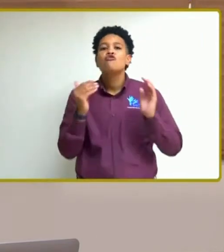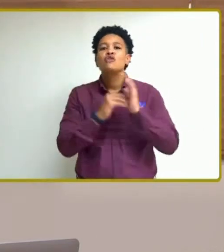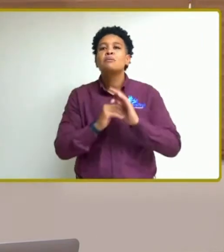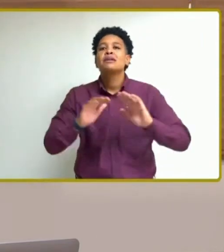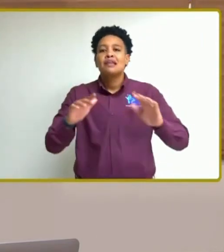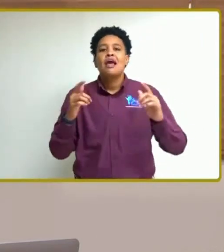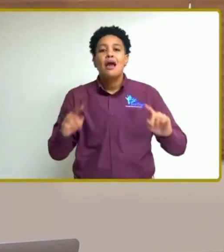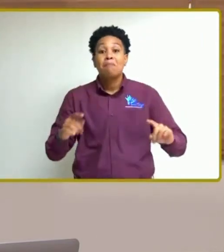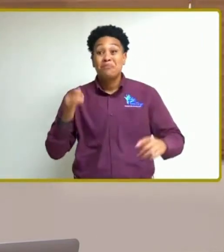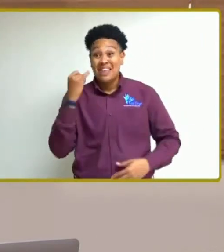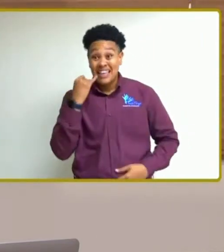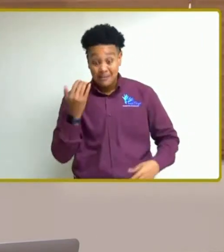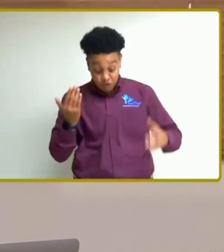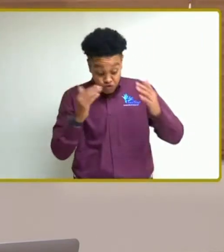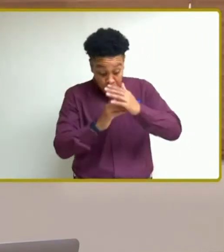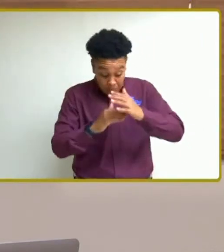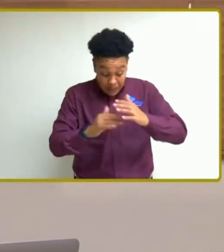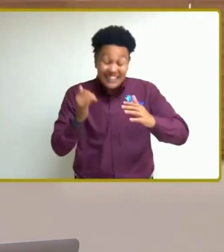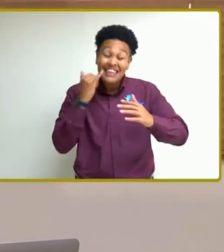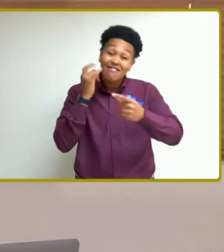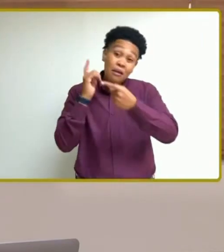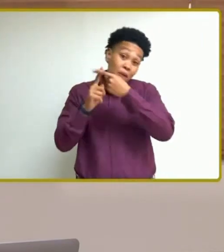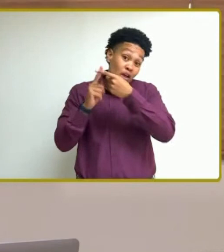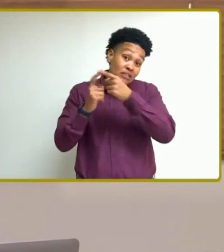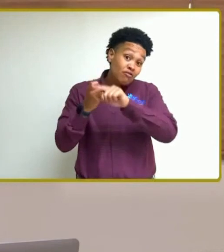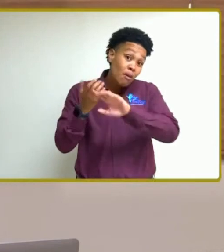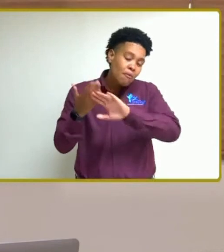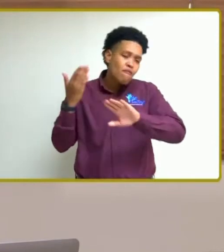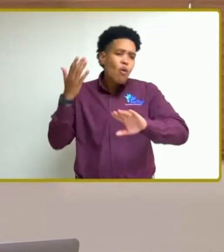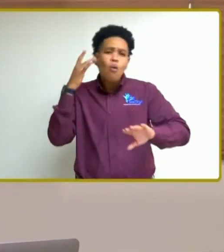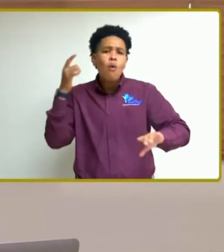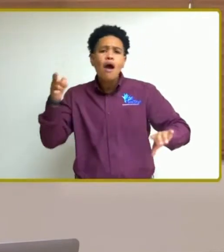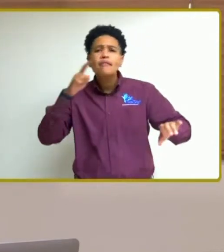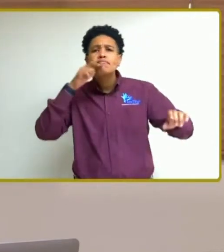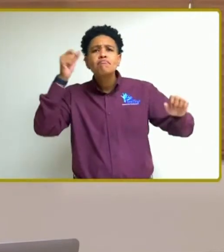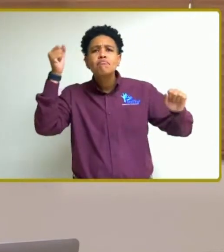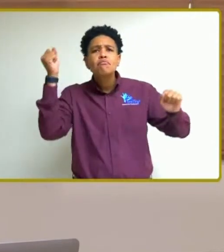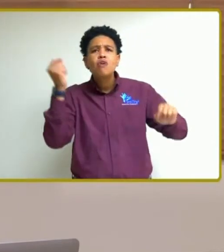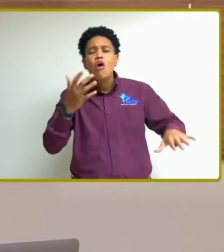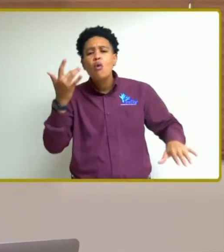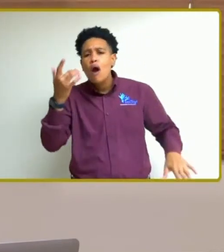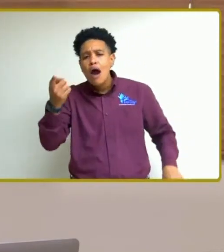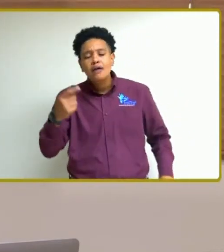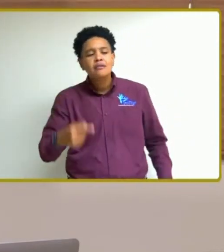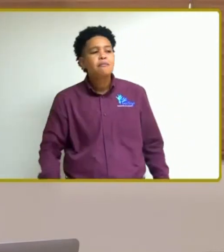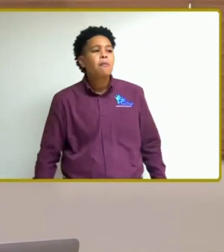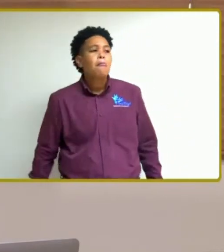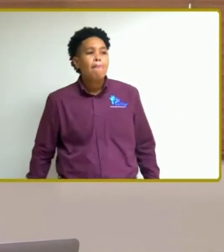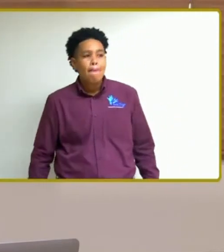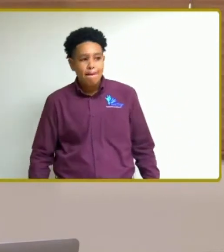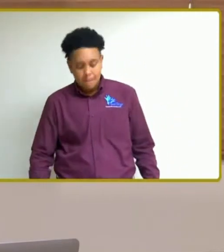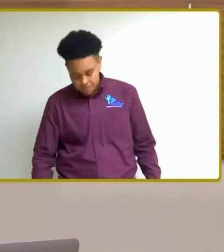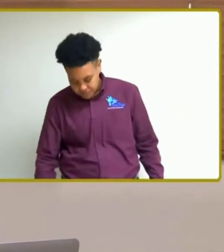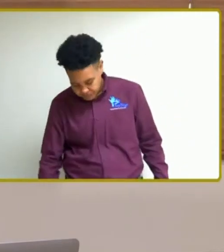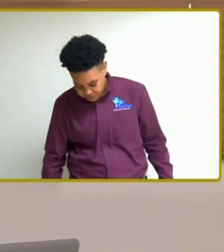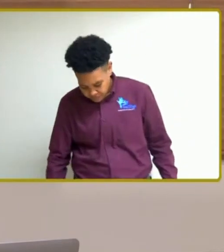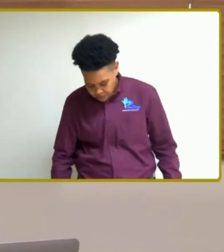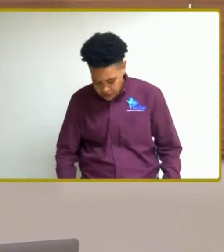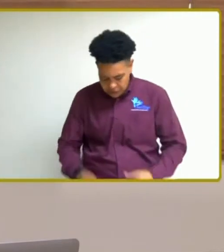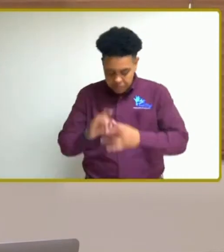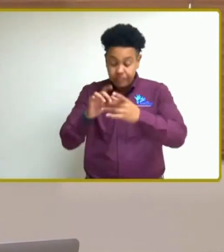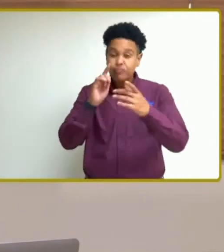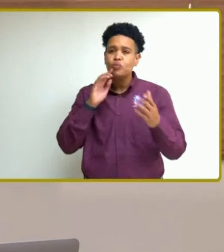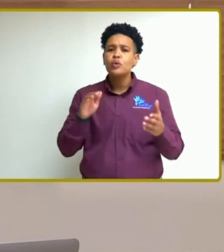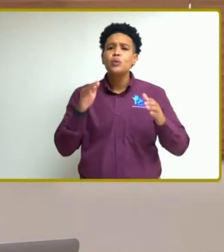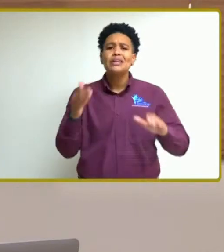and that if it is repeated, if it is a positive from before, why is it so? In terms of the deaths,